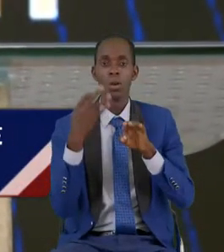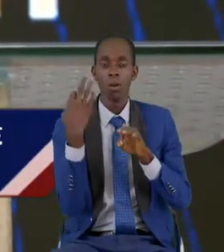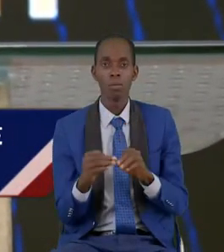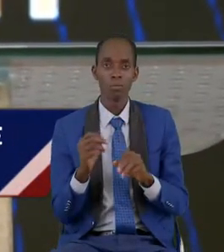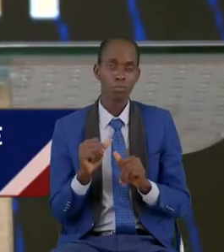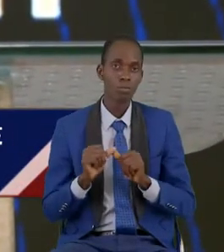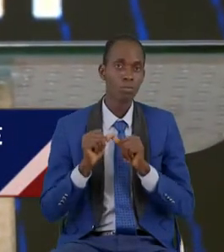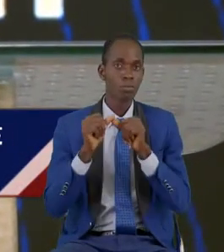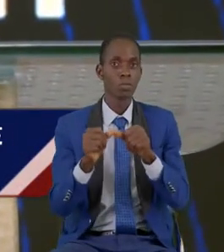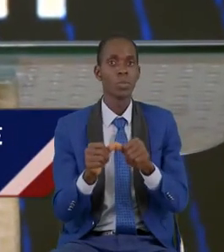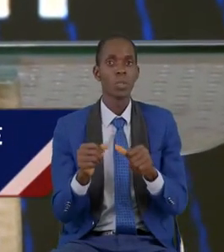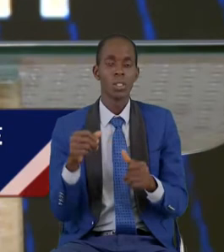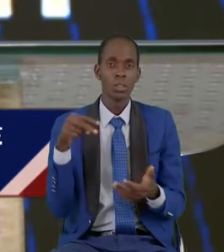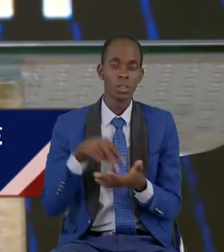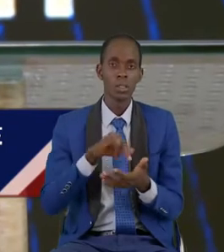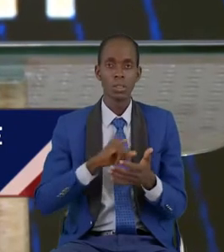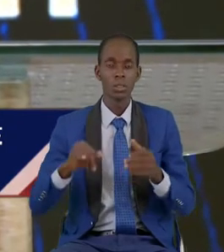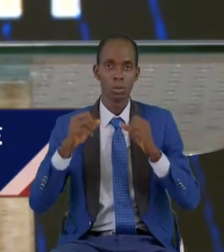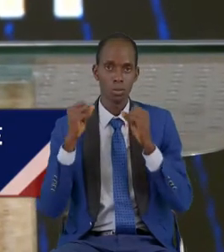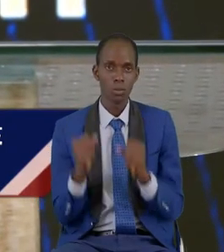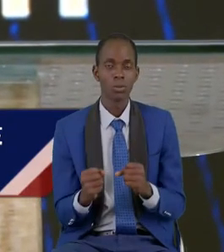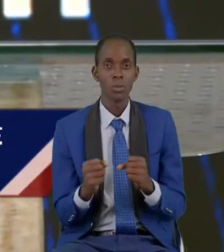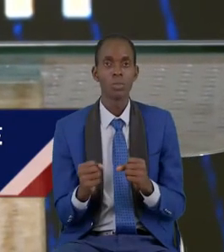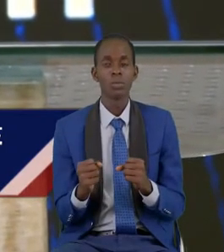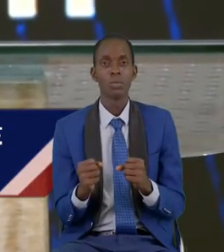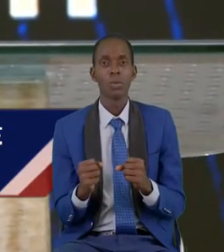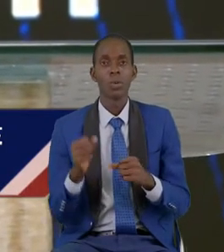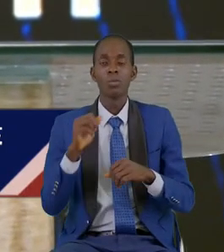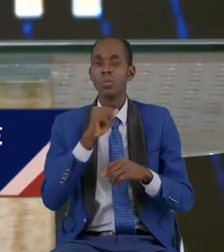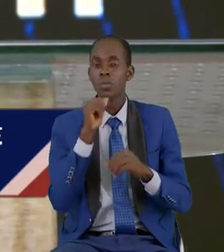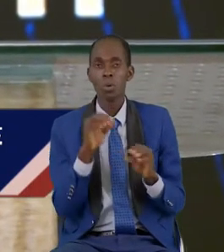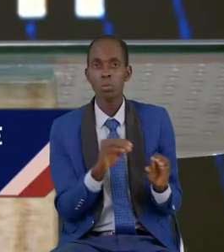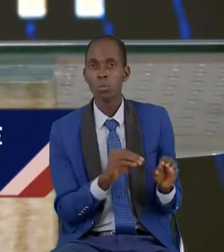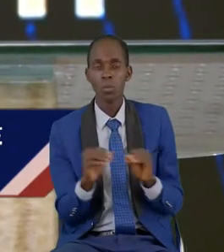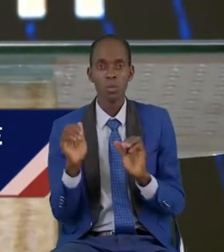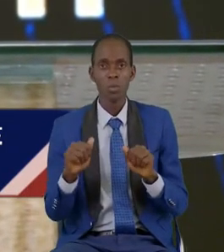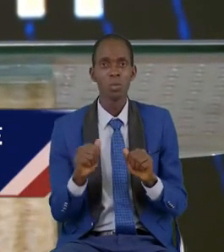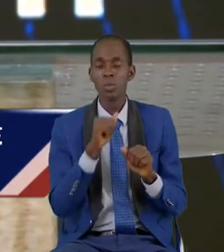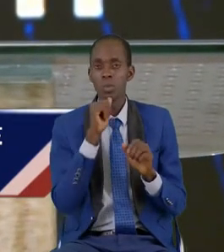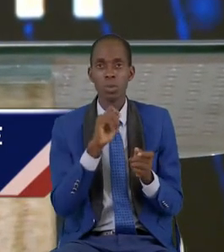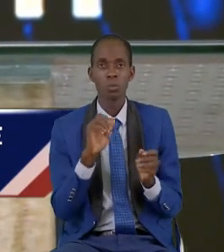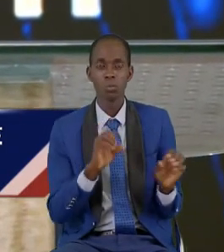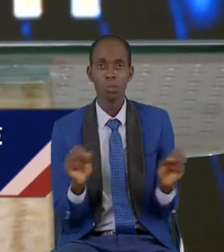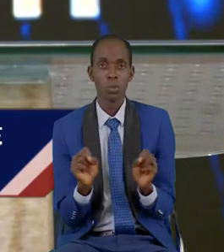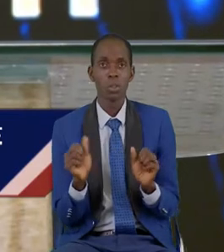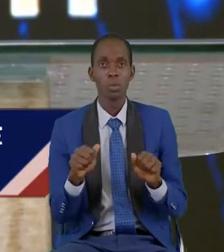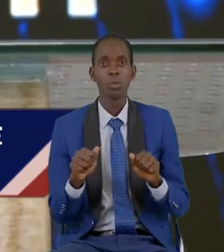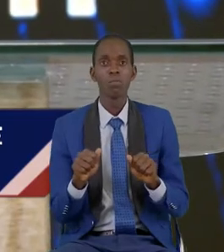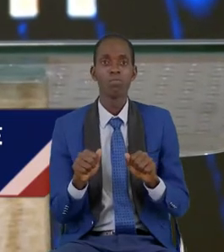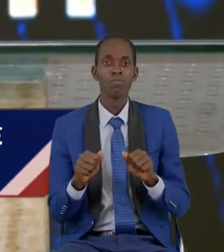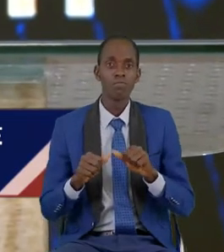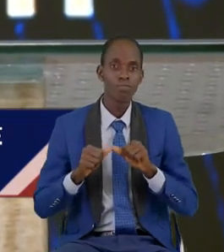and standing fast and remaining solid, unshakable, steadfast, perseverance